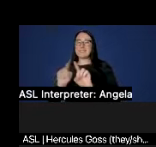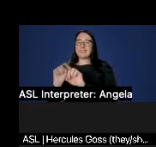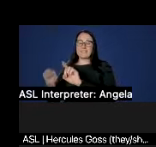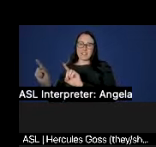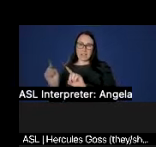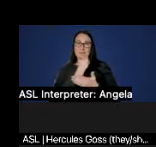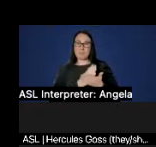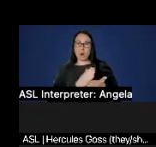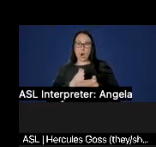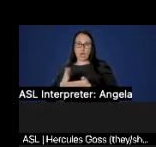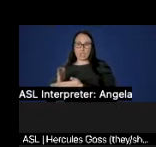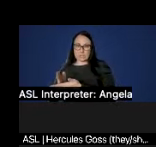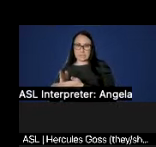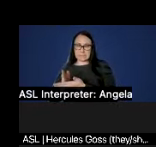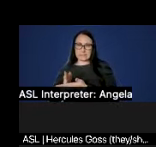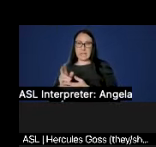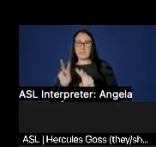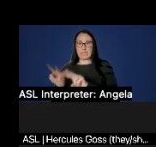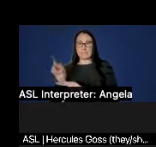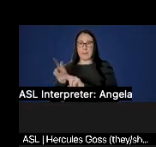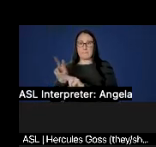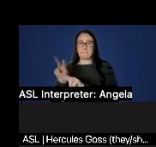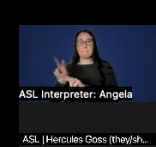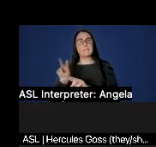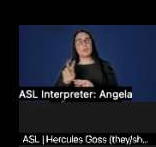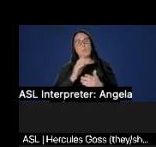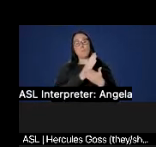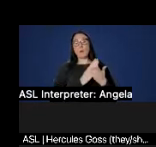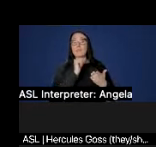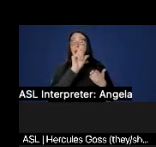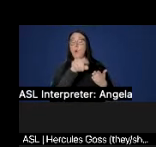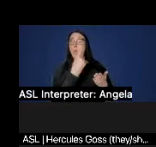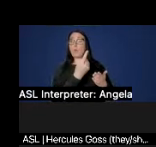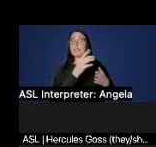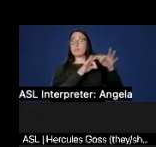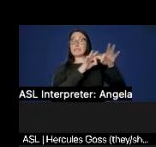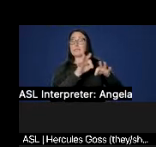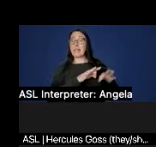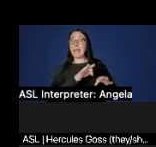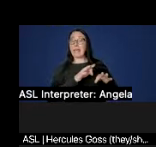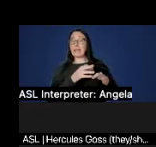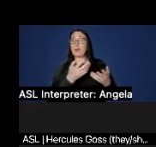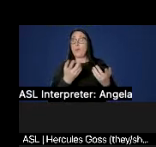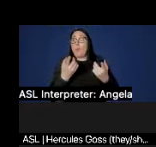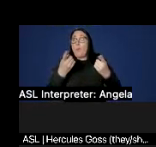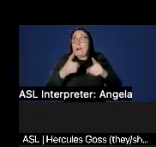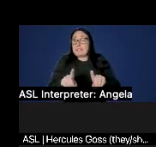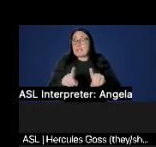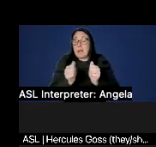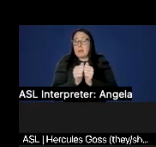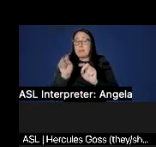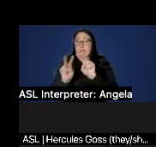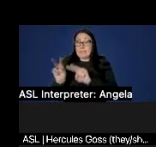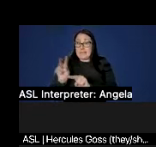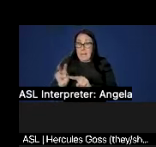skill set is to not only explain the exam in plain language, to offer perhaps materials in a